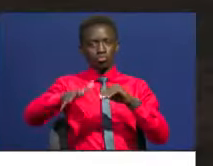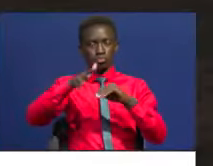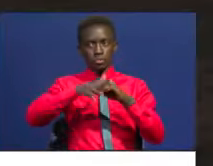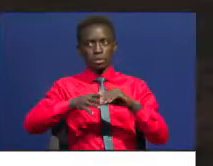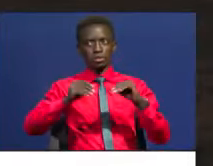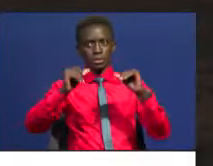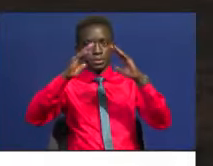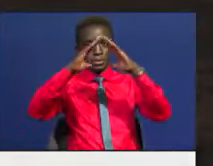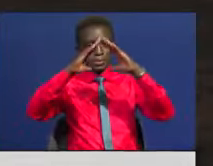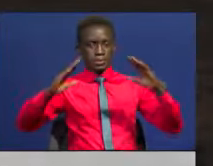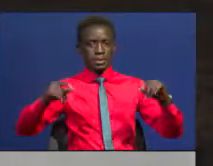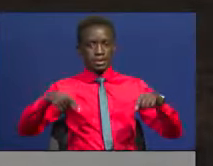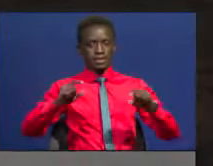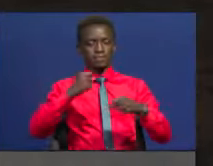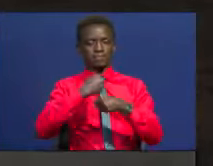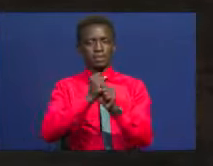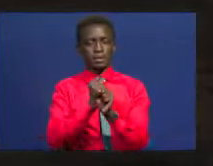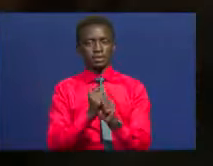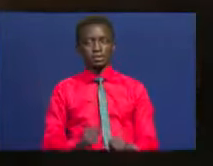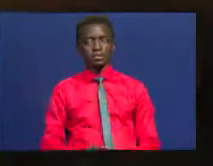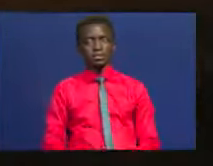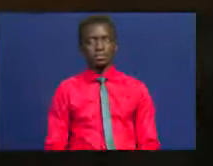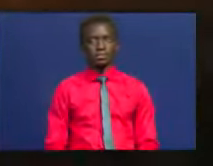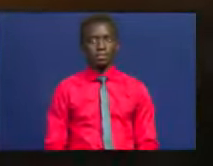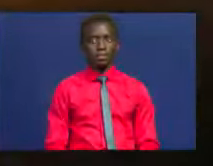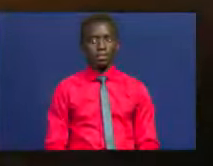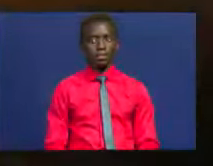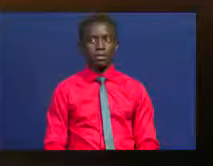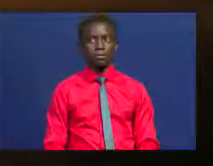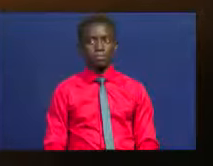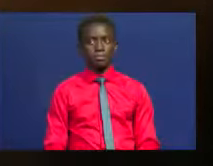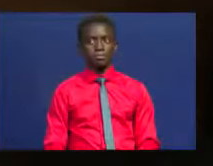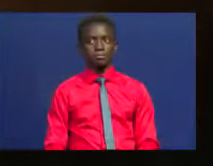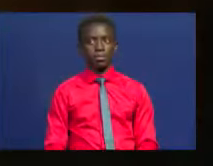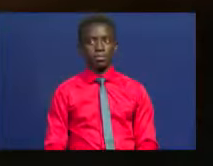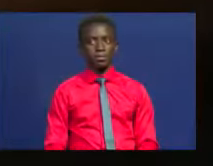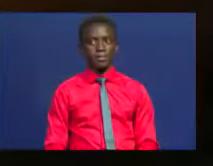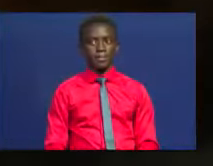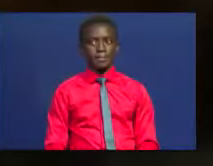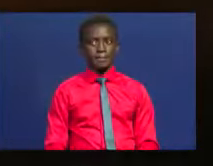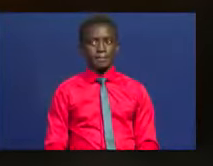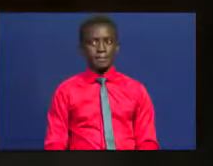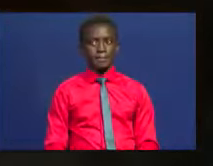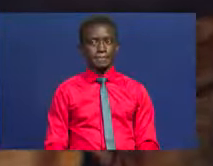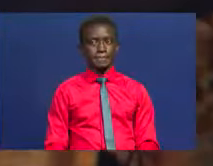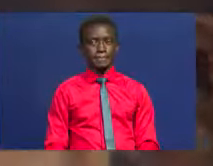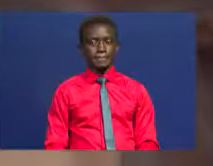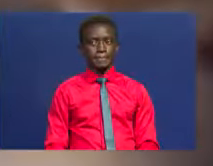Irene Mchuma Odim, Magical Sense in the County of Turkana.